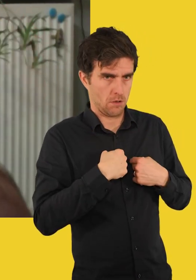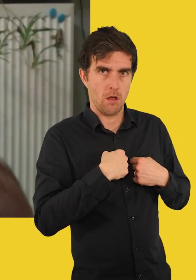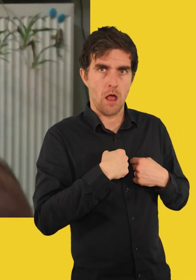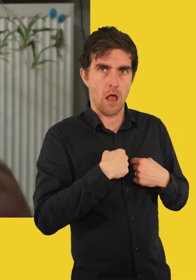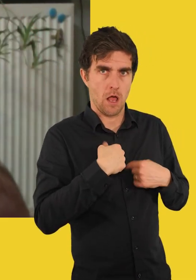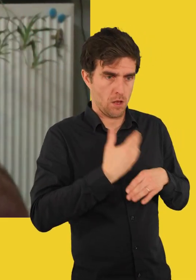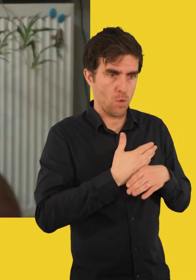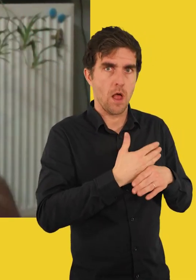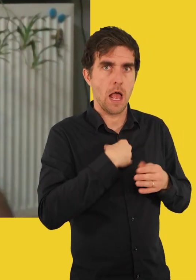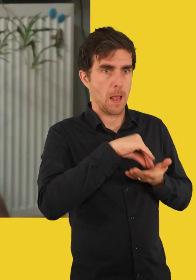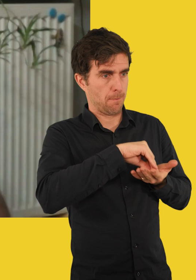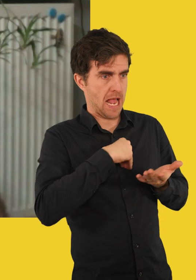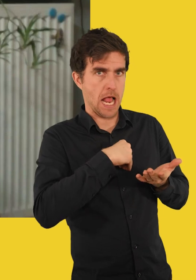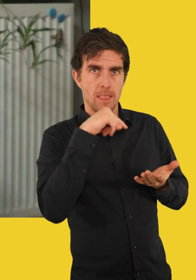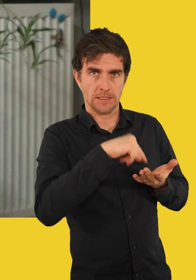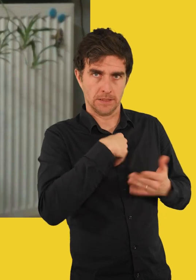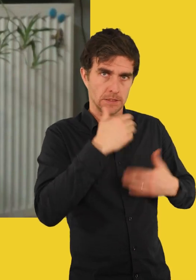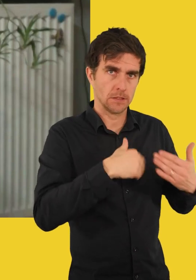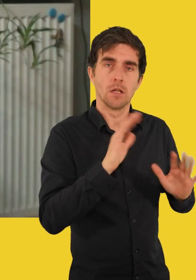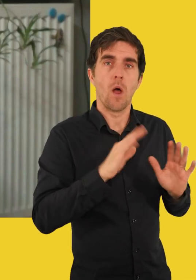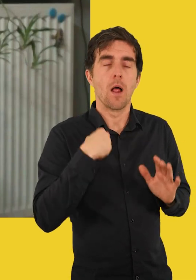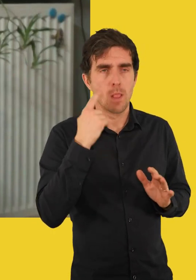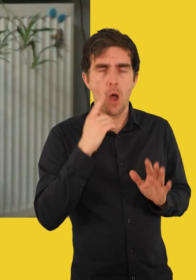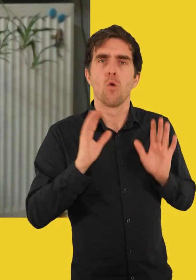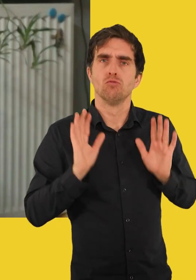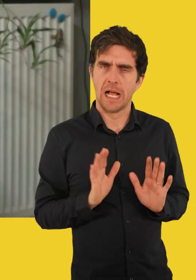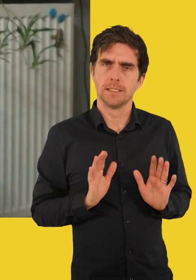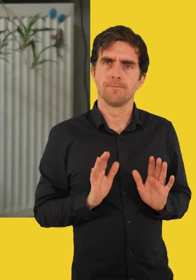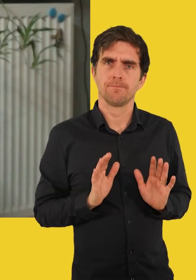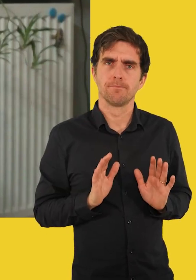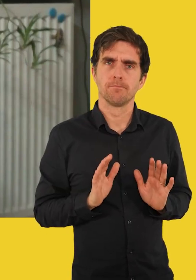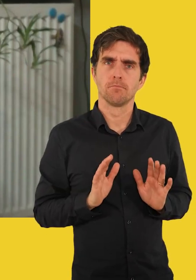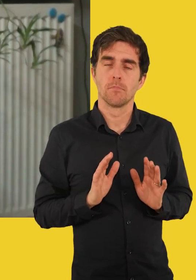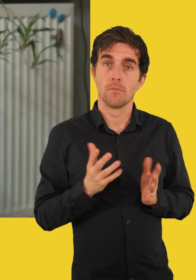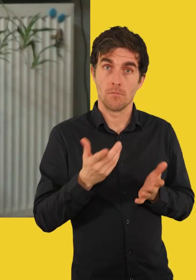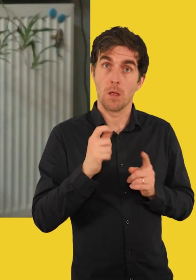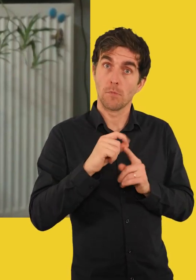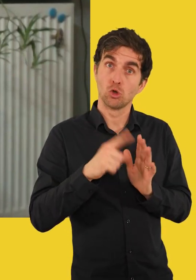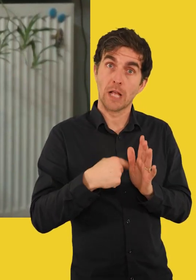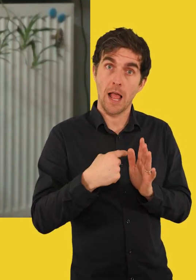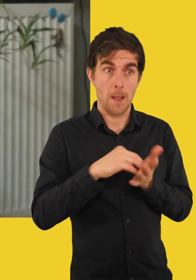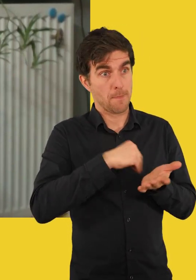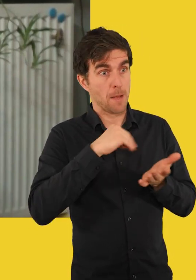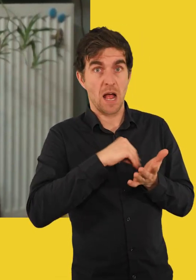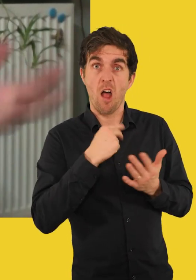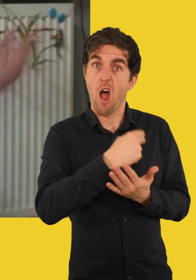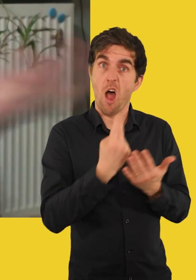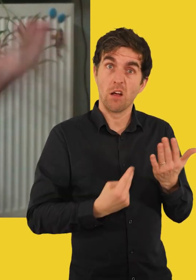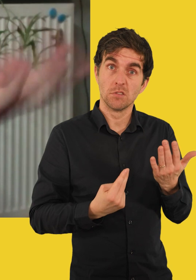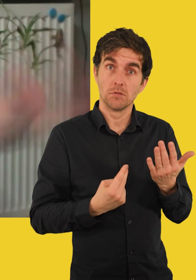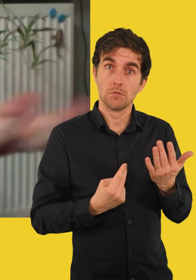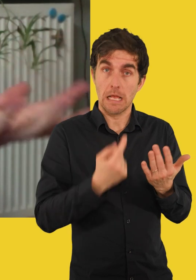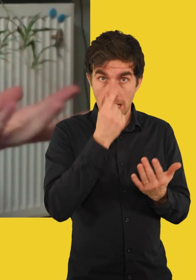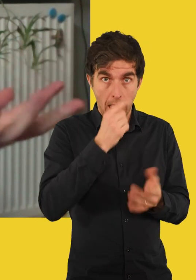doing, the paid work I was doing. And then one day I was like, oh wait, the paid projects I do in the arts, they fit into